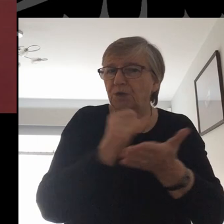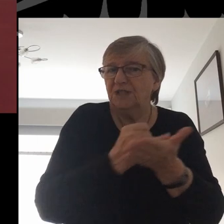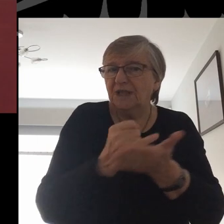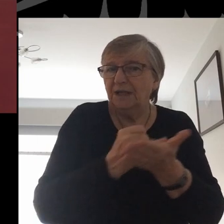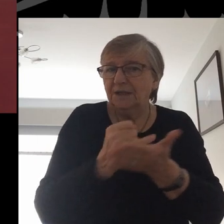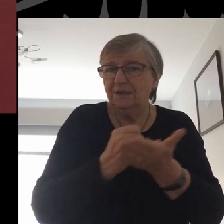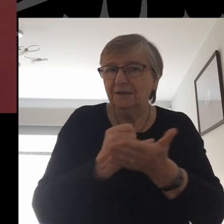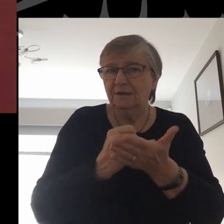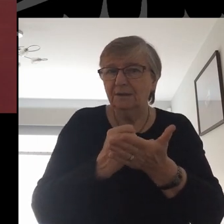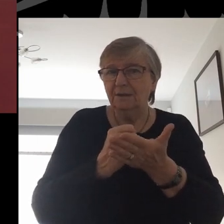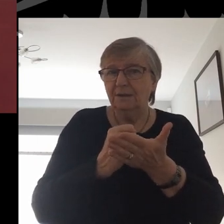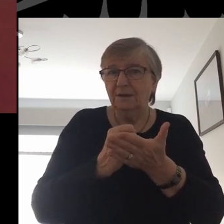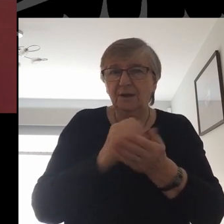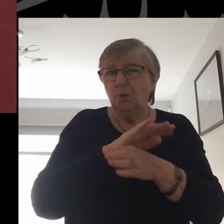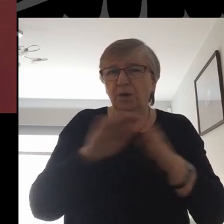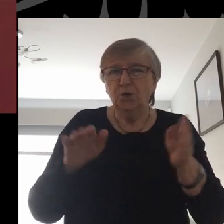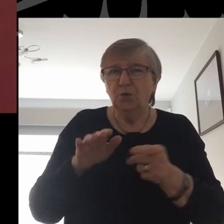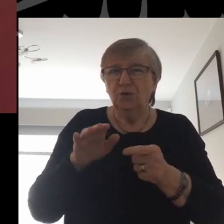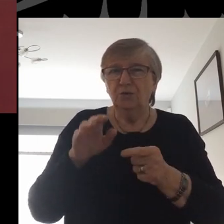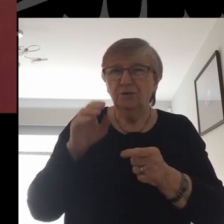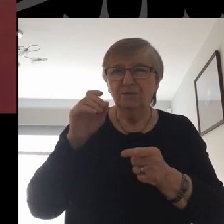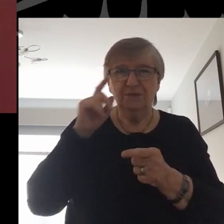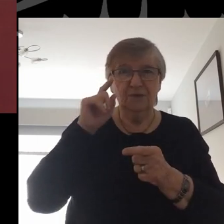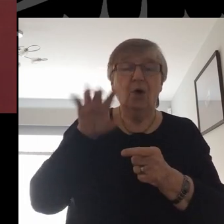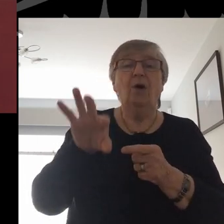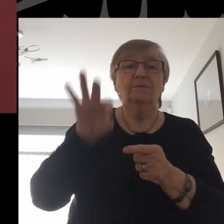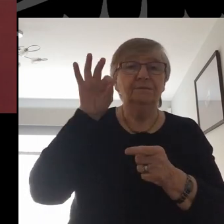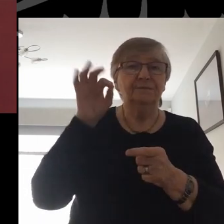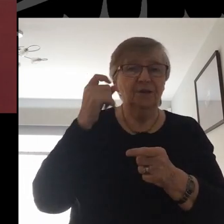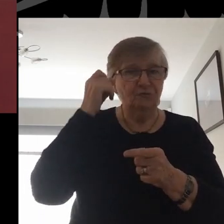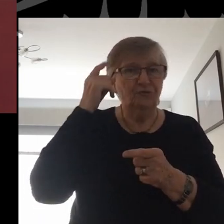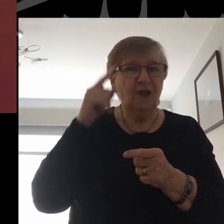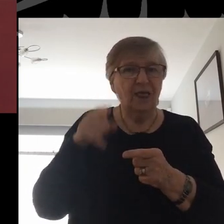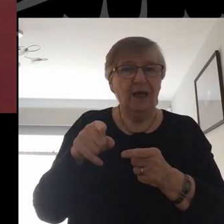don't recognize sin.